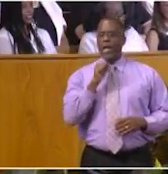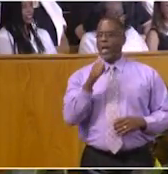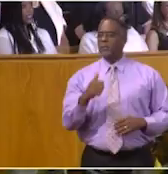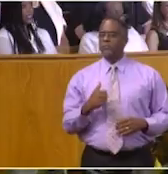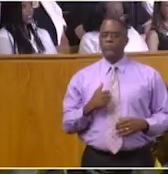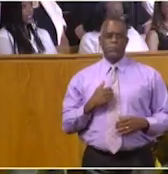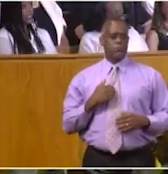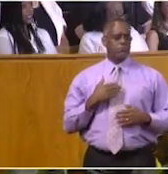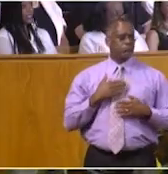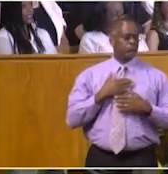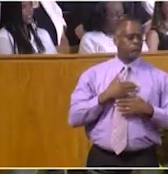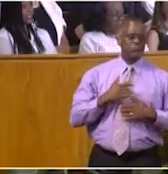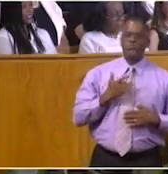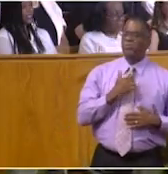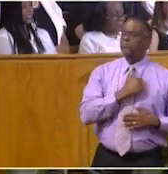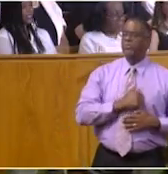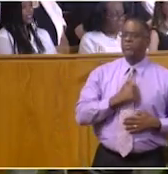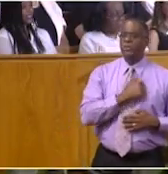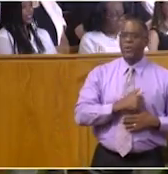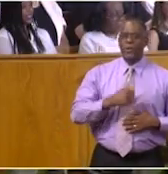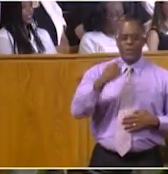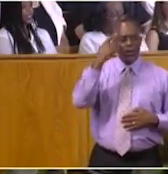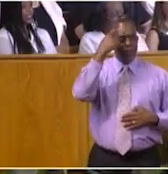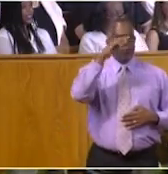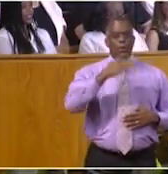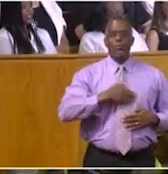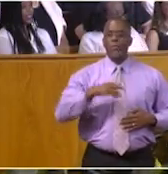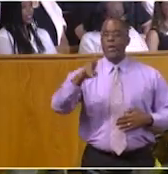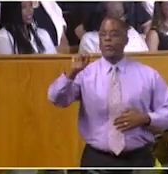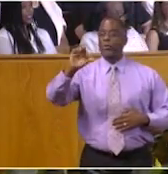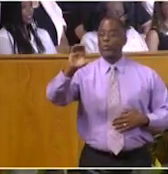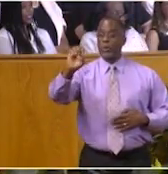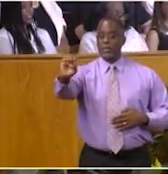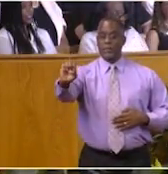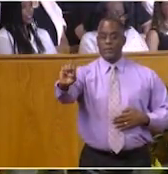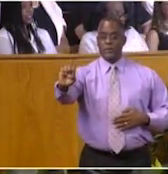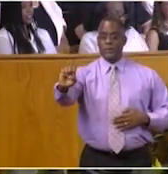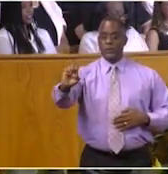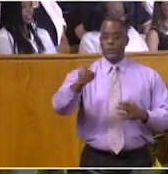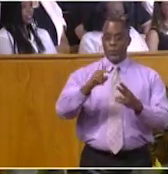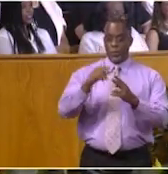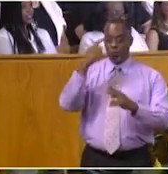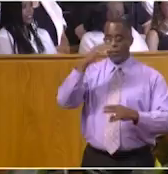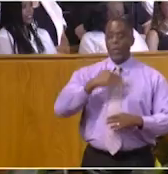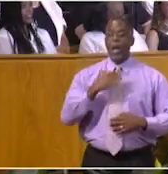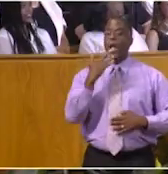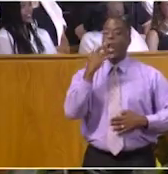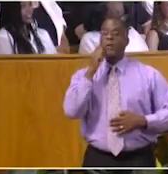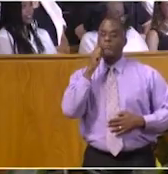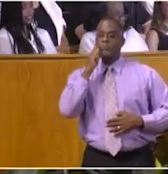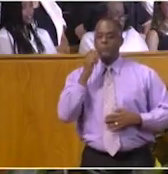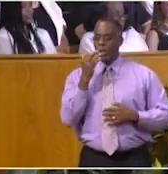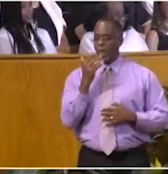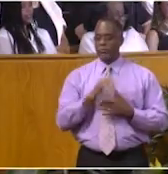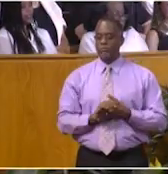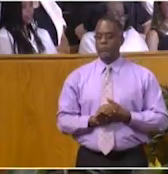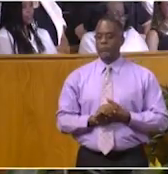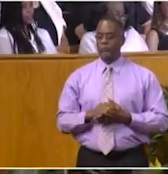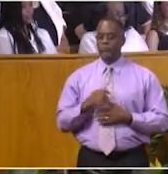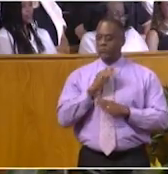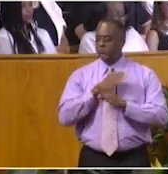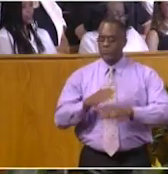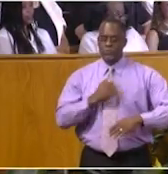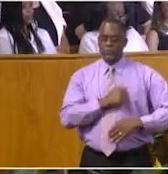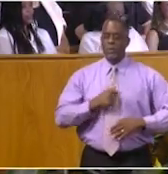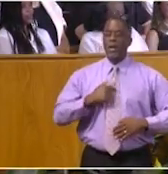this morning for my race or for my color. I'm glad